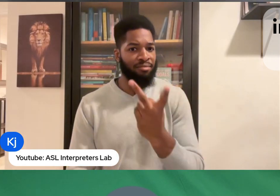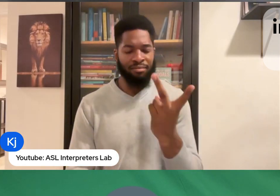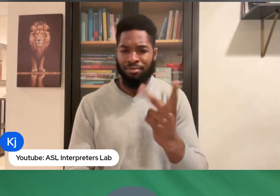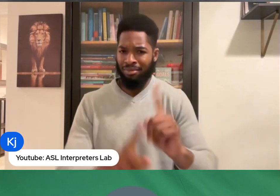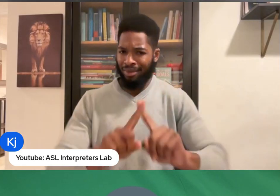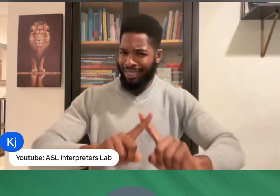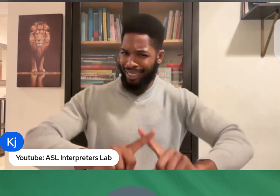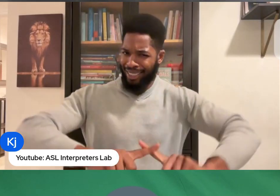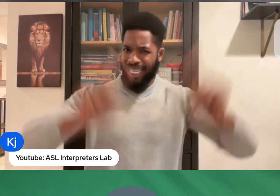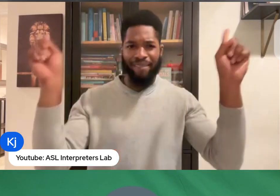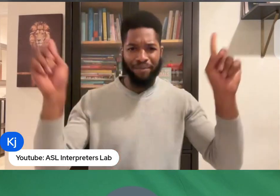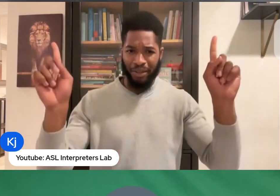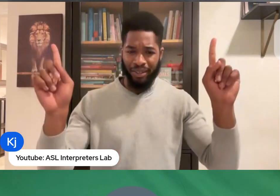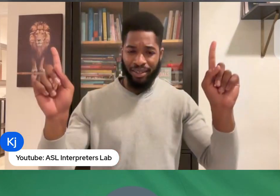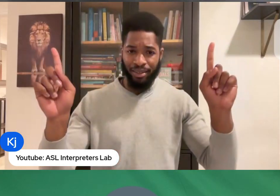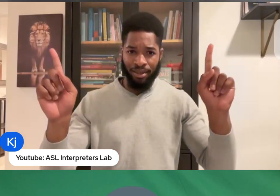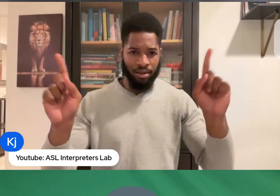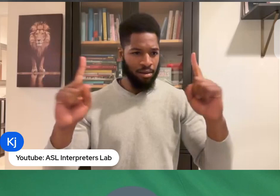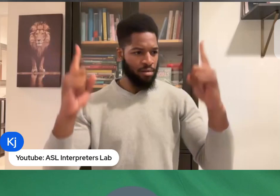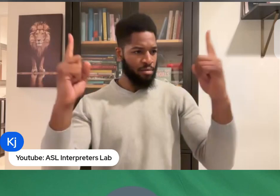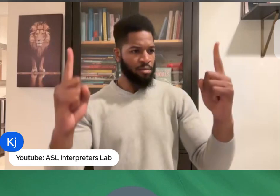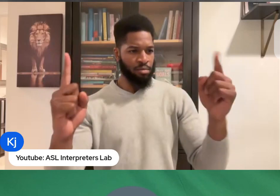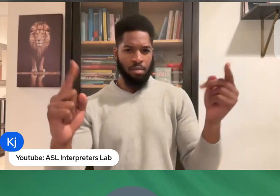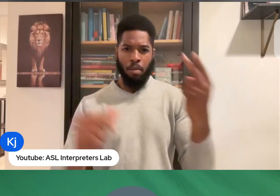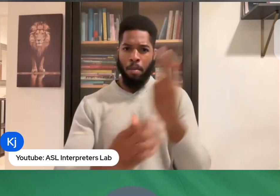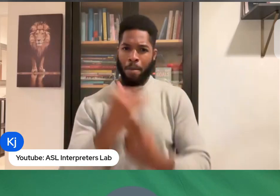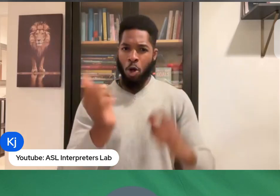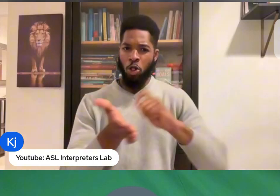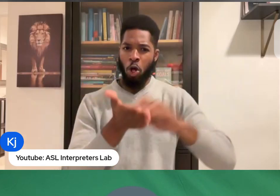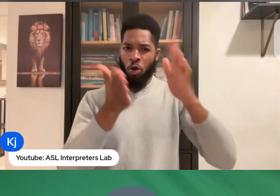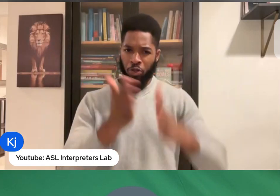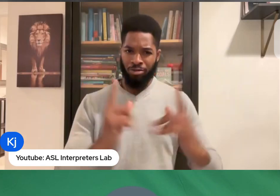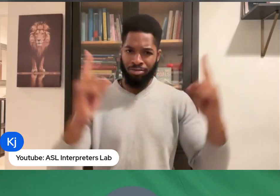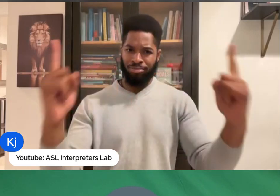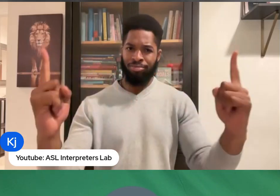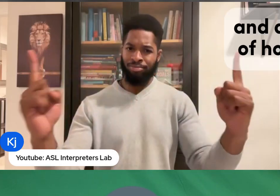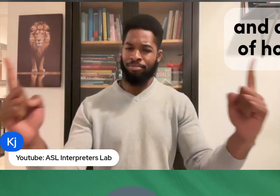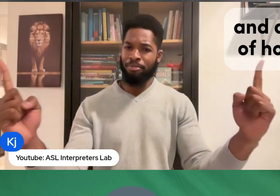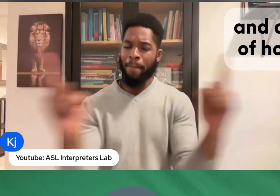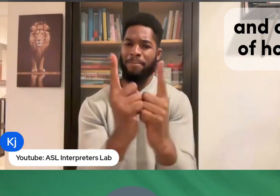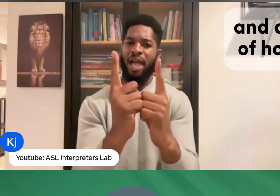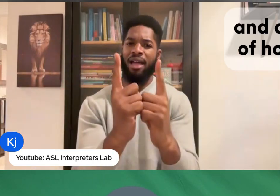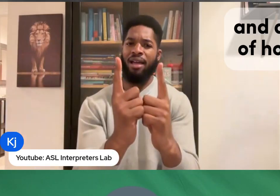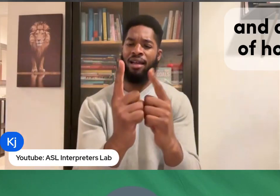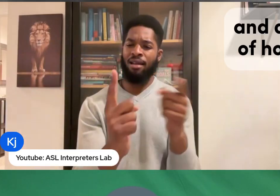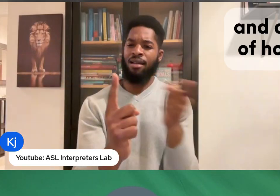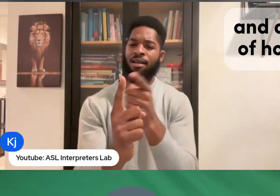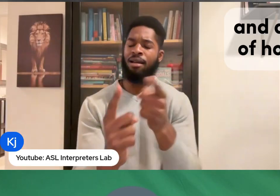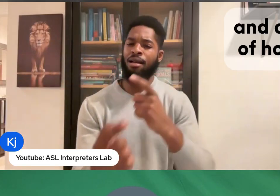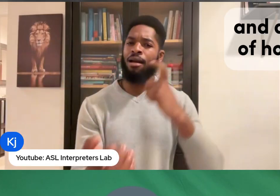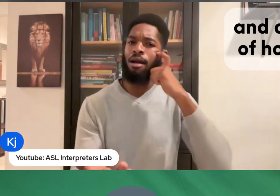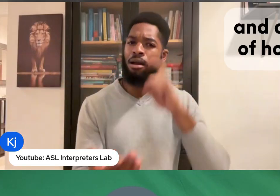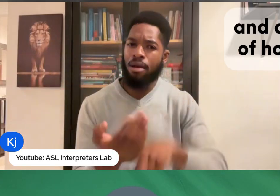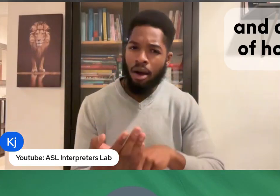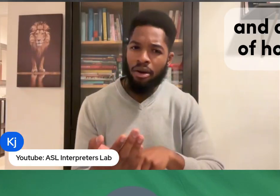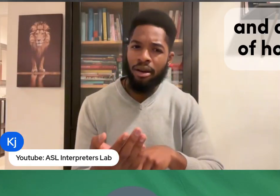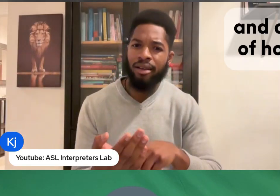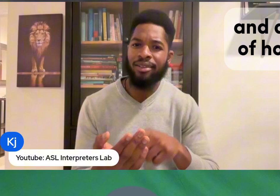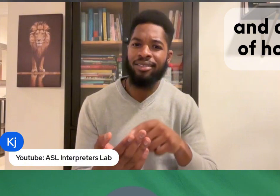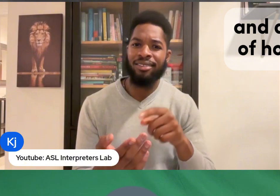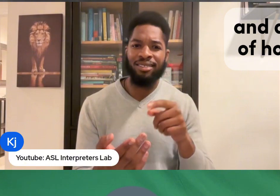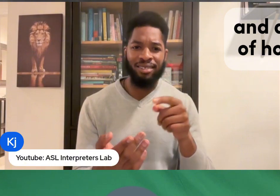apart, these 2 authors met and discovered